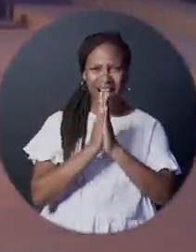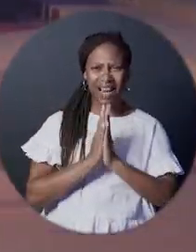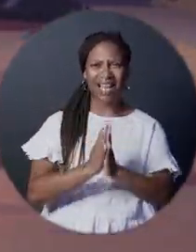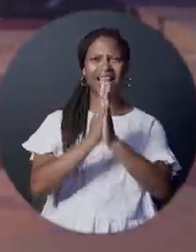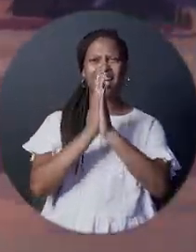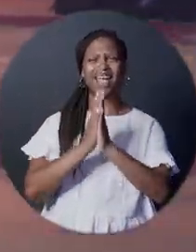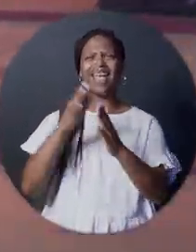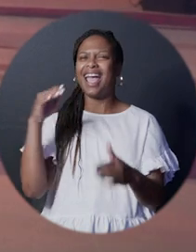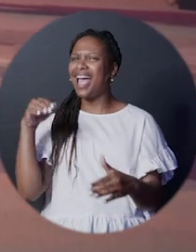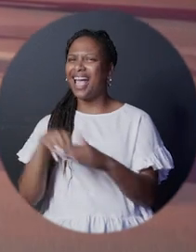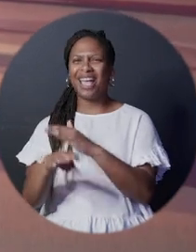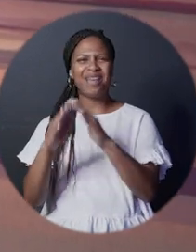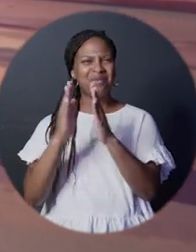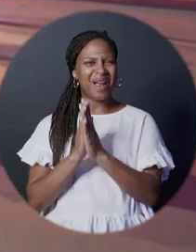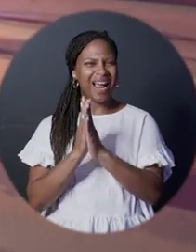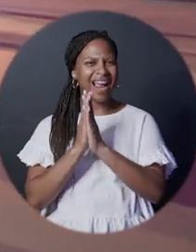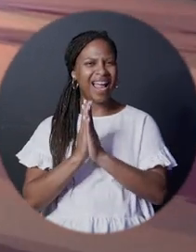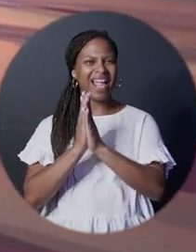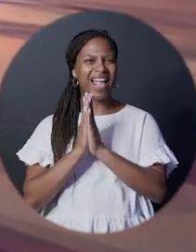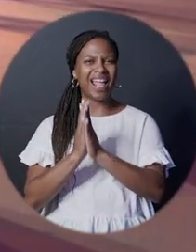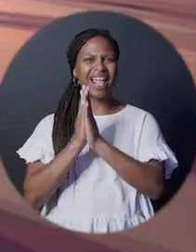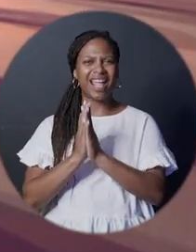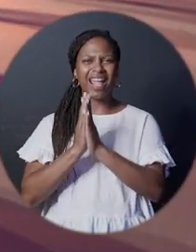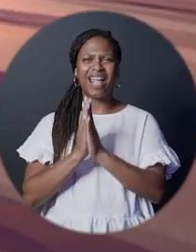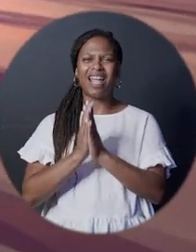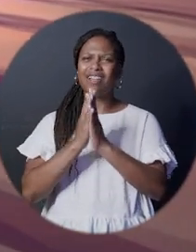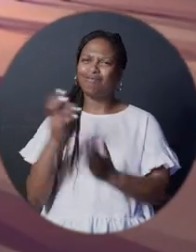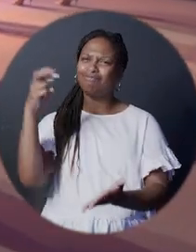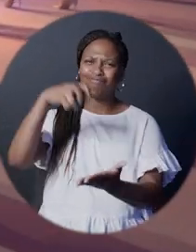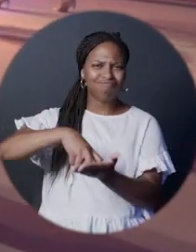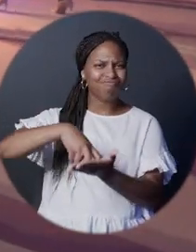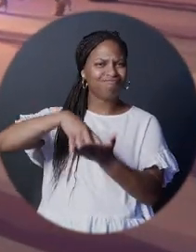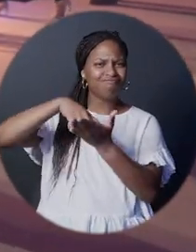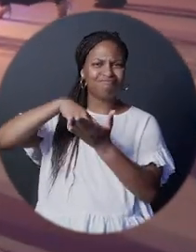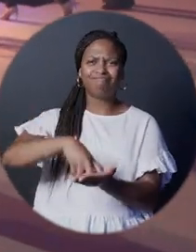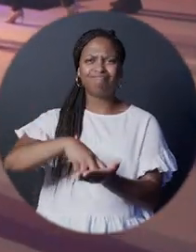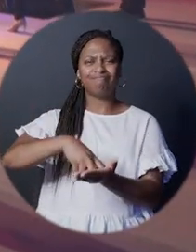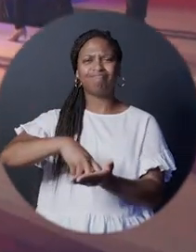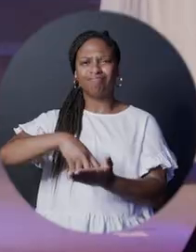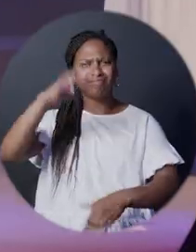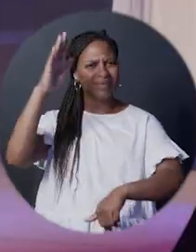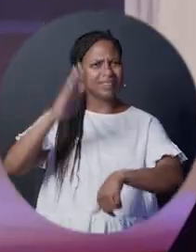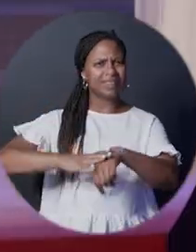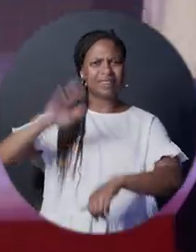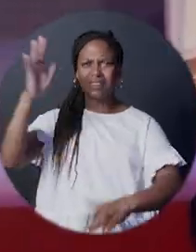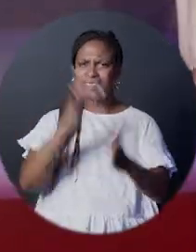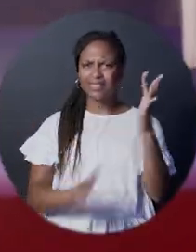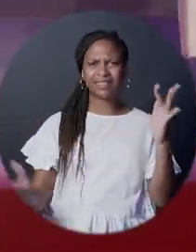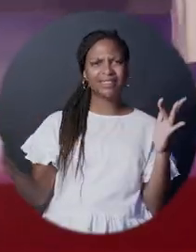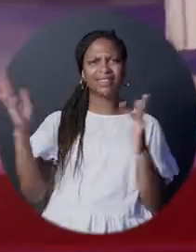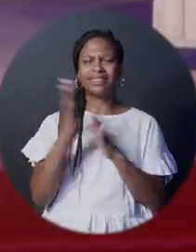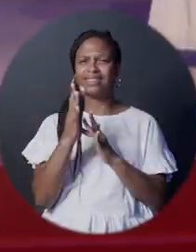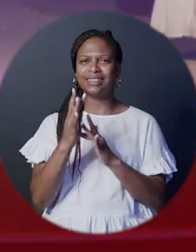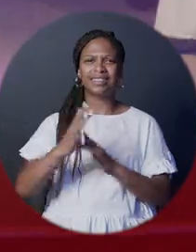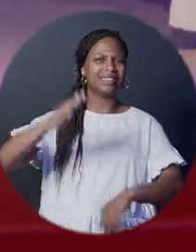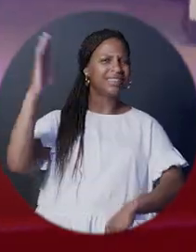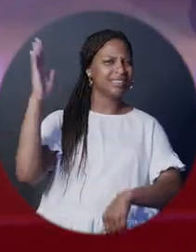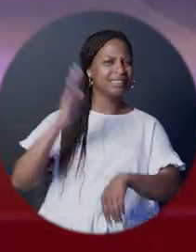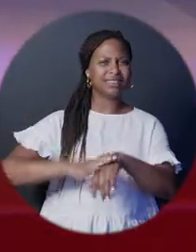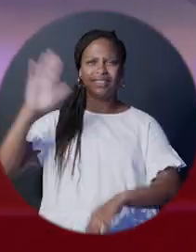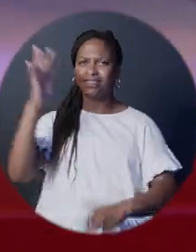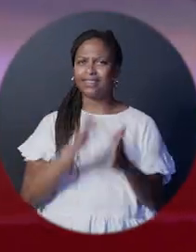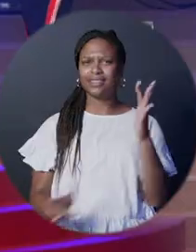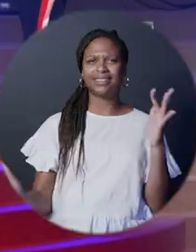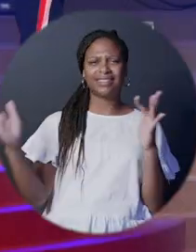in prayer. I'm talking in prayer. You gotta get down on your knees. You gotta call on Jesus.